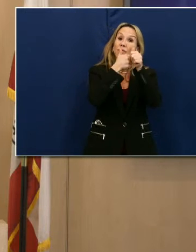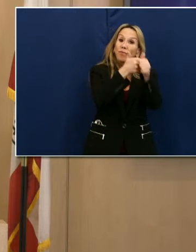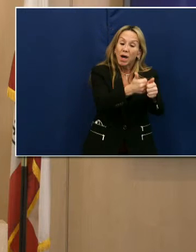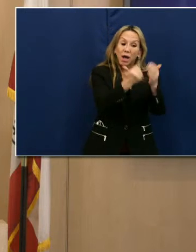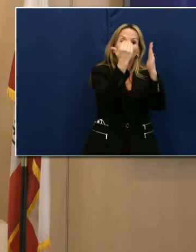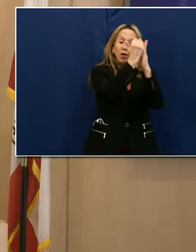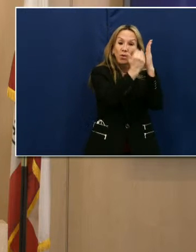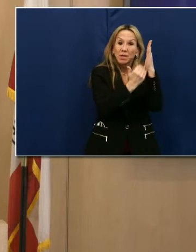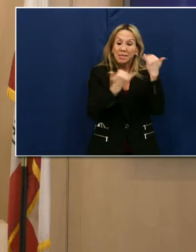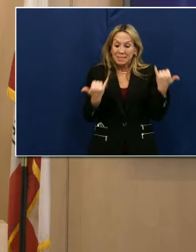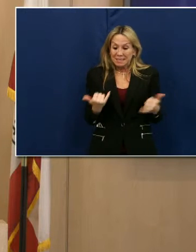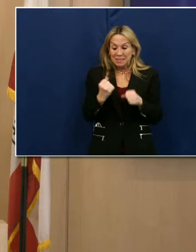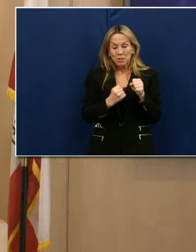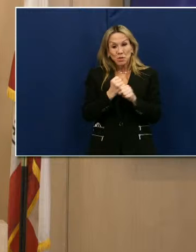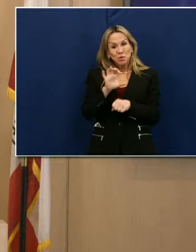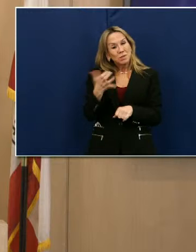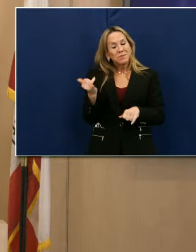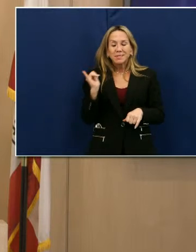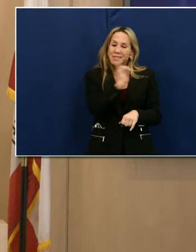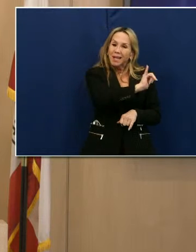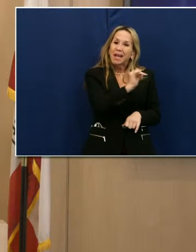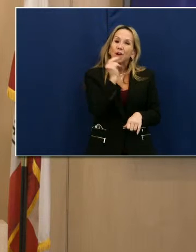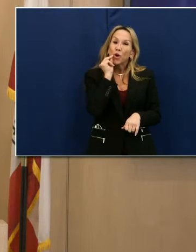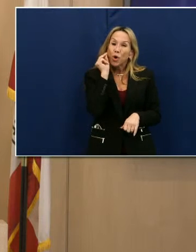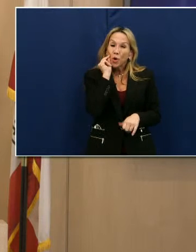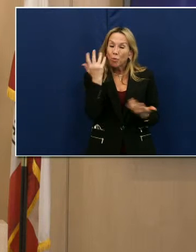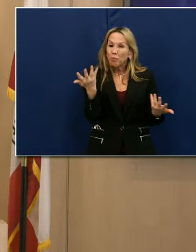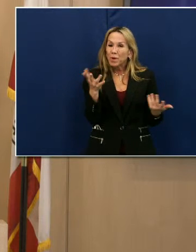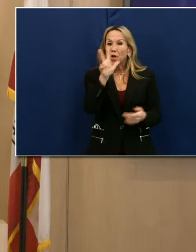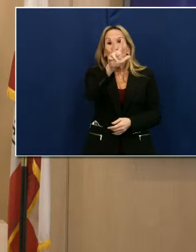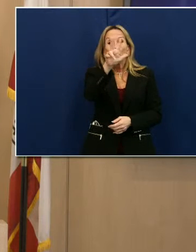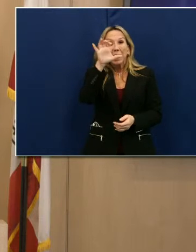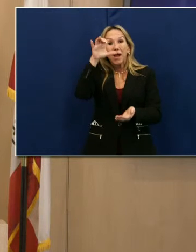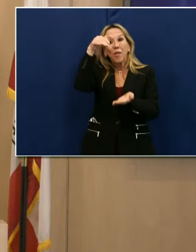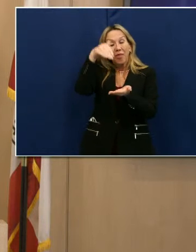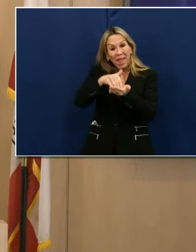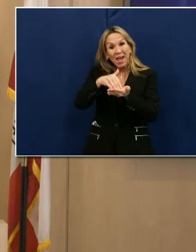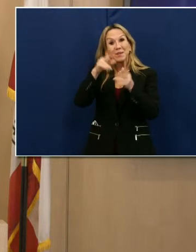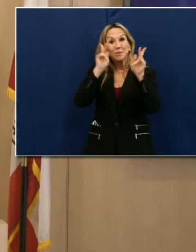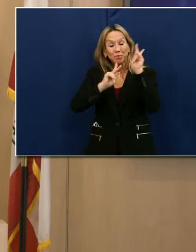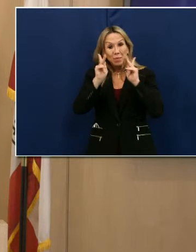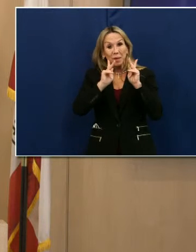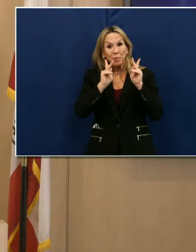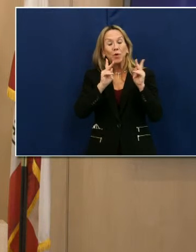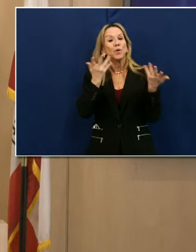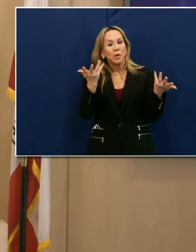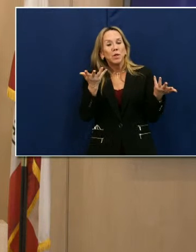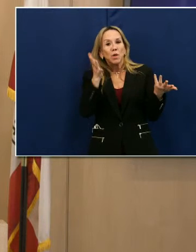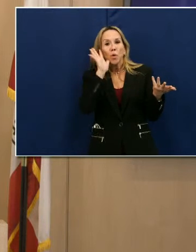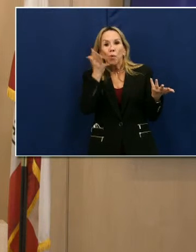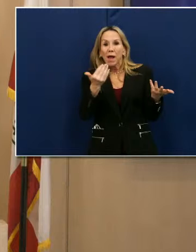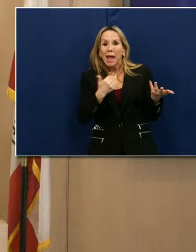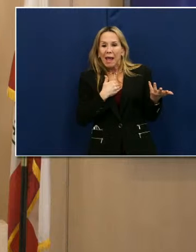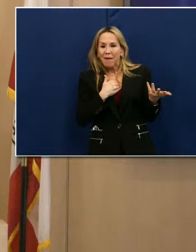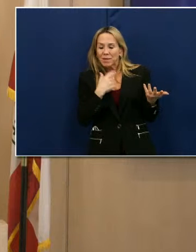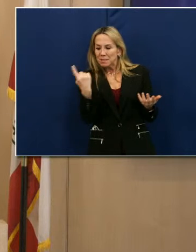home this year. There's 300,000 people that are going to have a chair missing this year at their holiday dinner. It